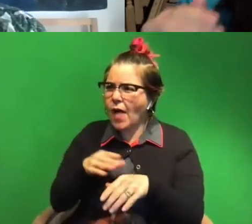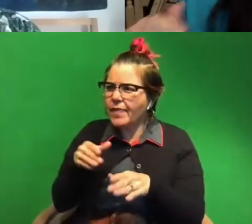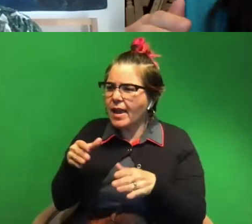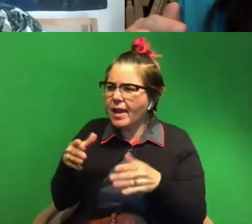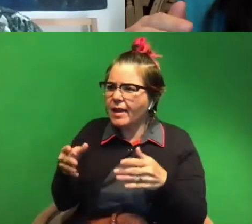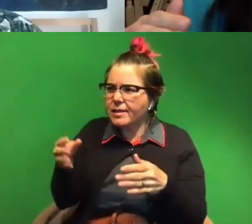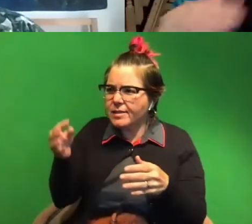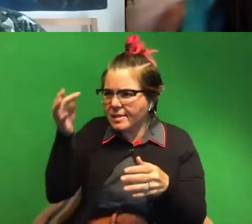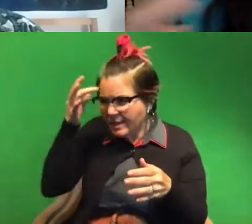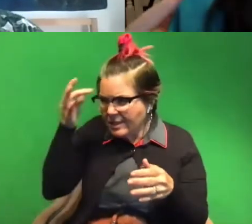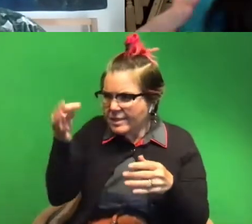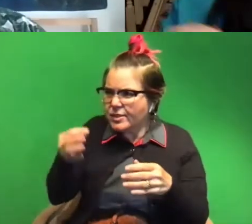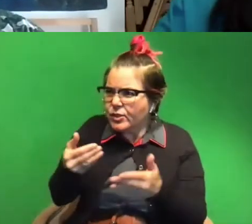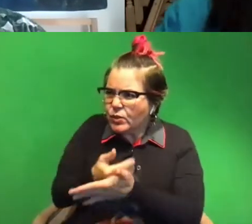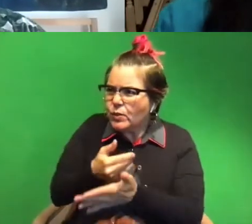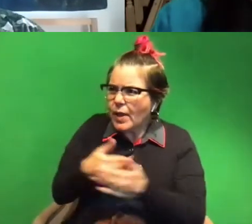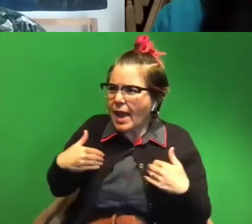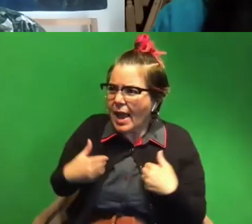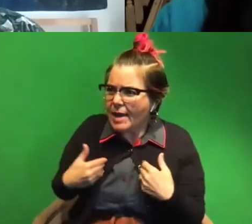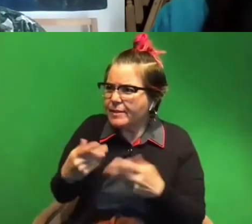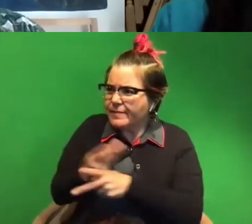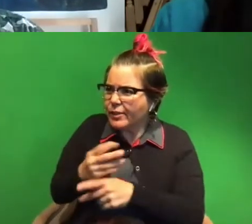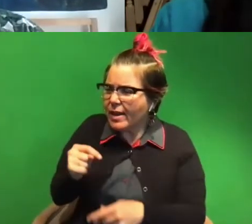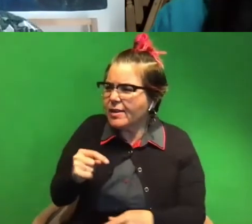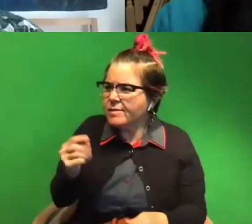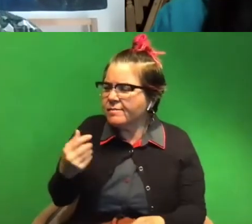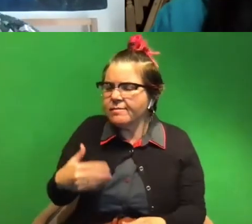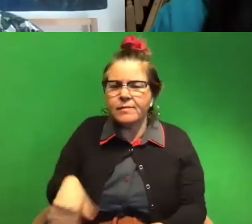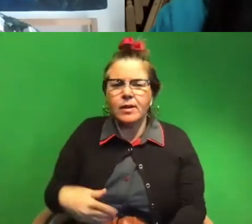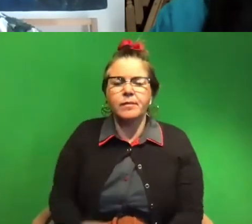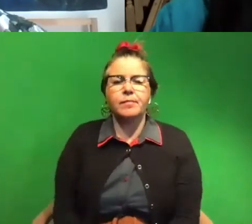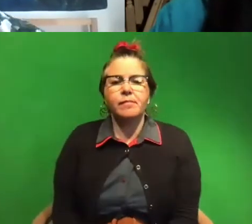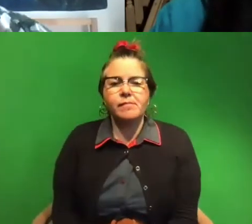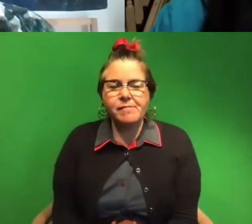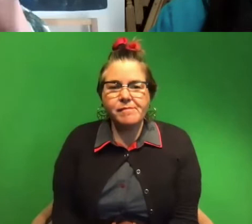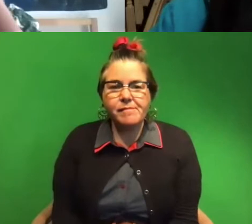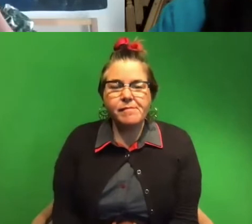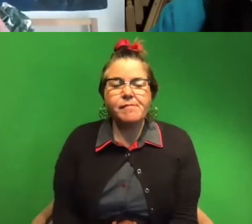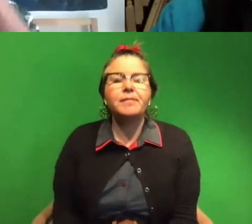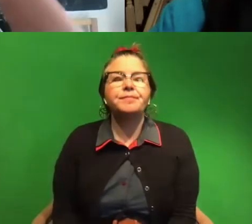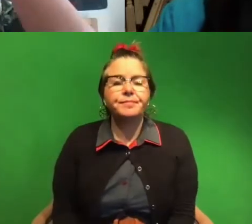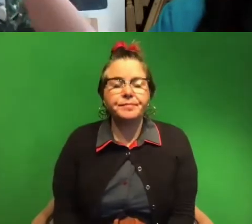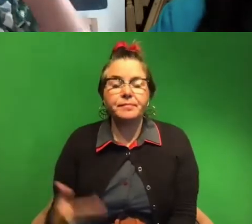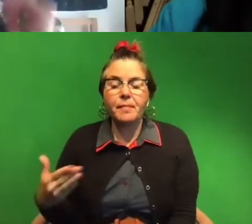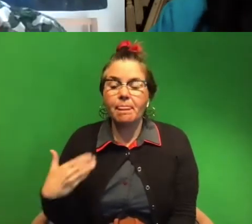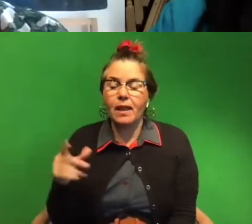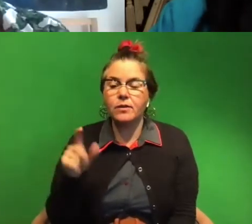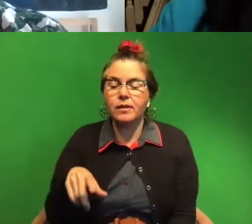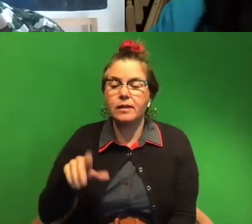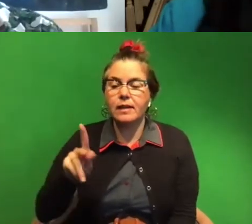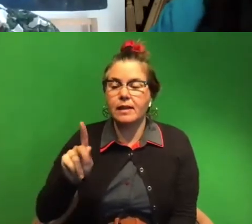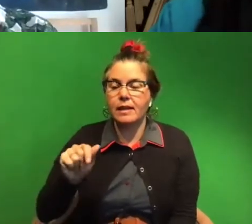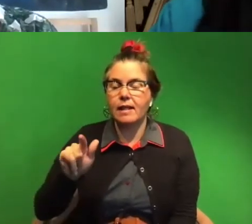of animals like getting it together. That's so cool. Um, Yeah. all right, the next is from Kaylee,